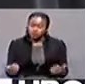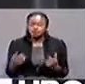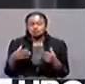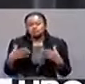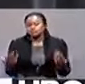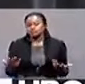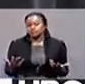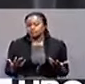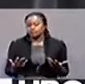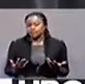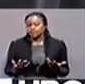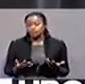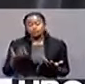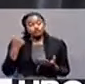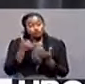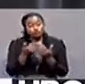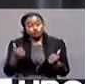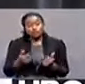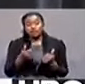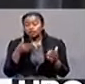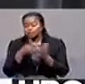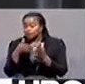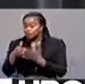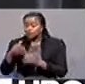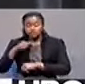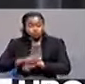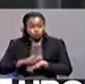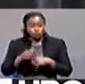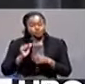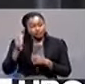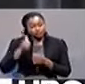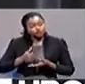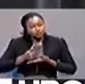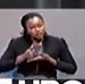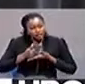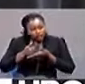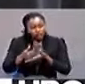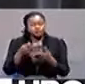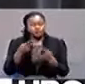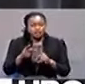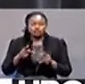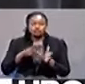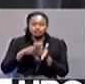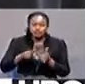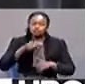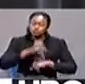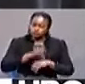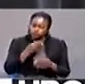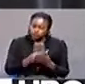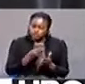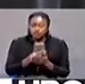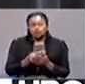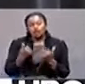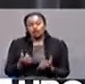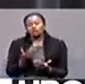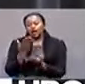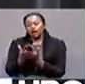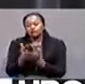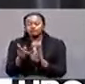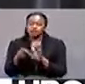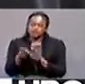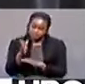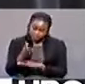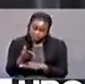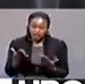not be going to school. So I'm urging the Prime Minister, urging the government through you, that